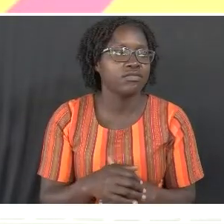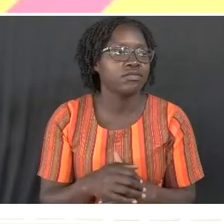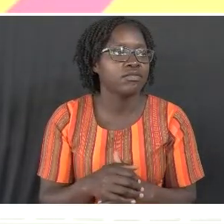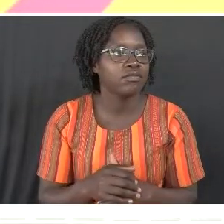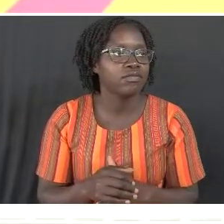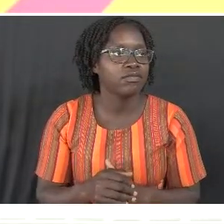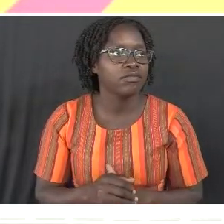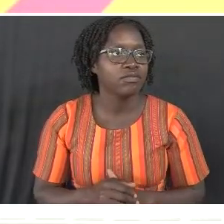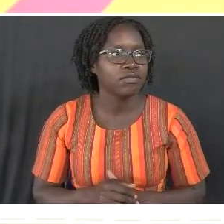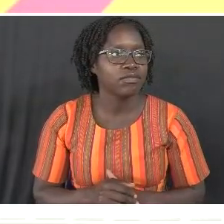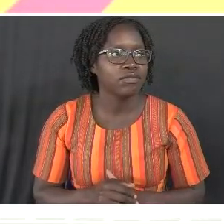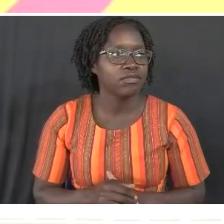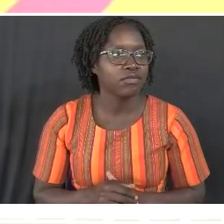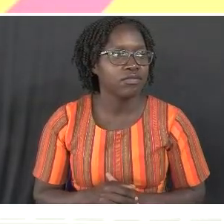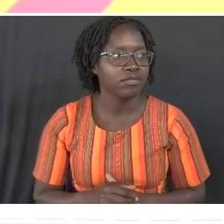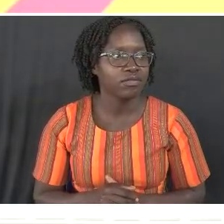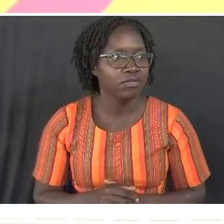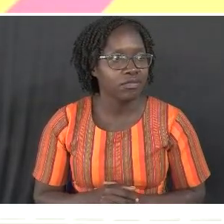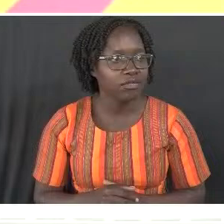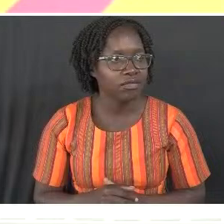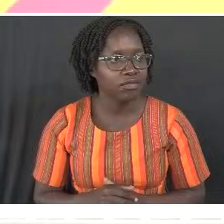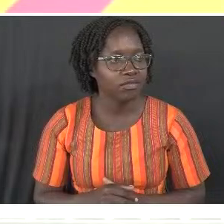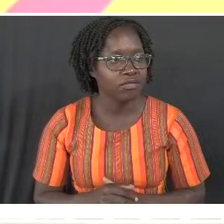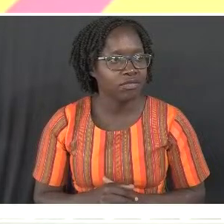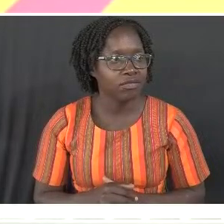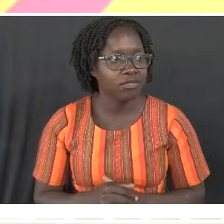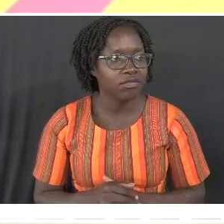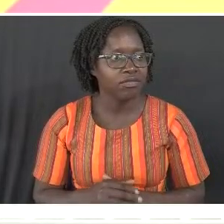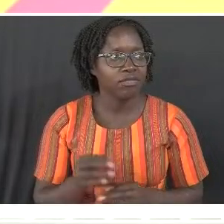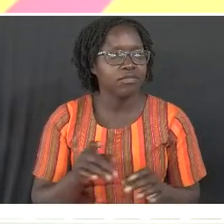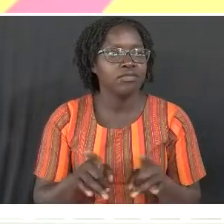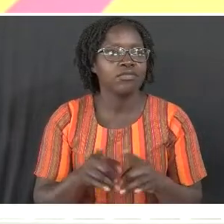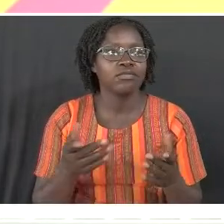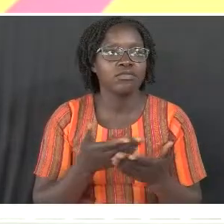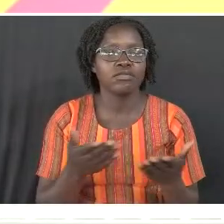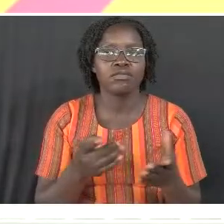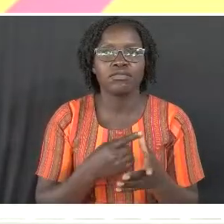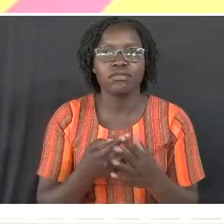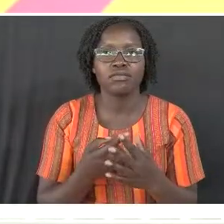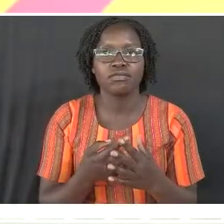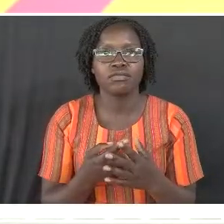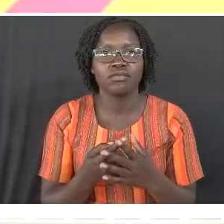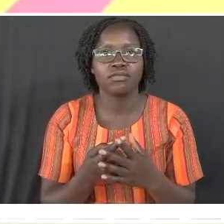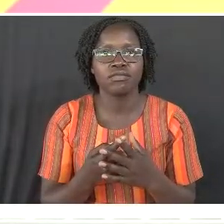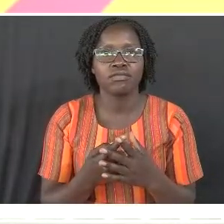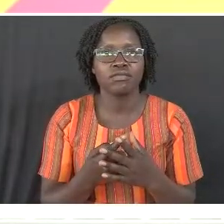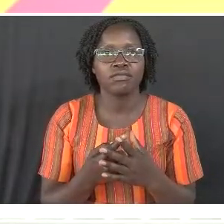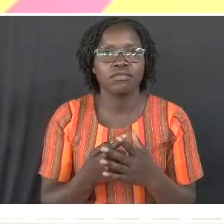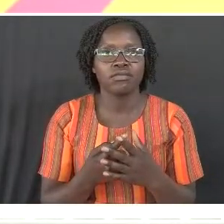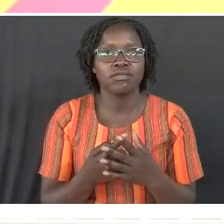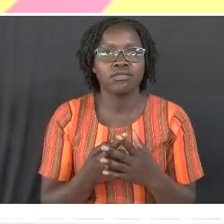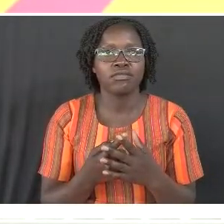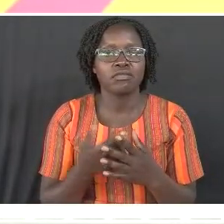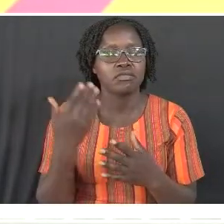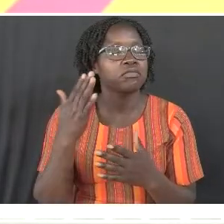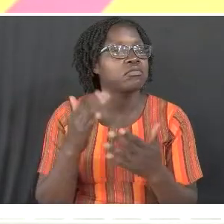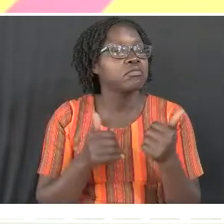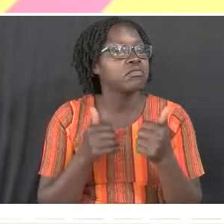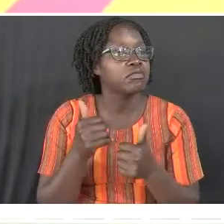space. But when they are still there, now the permanent, they get confused because now they don't